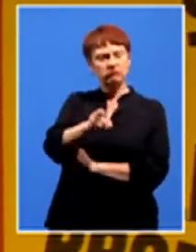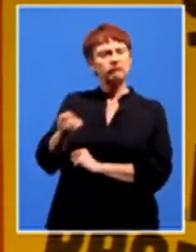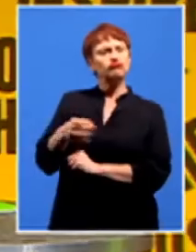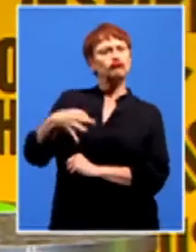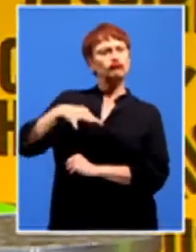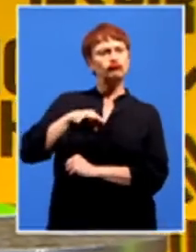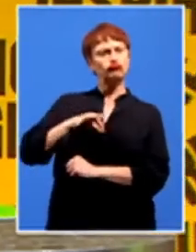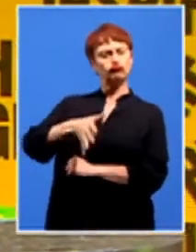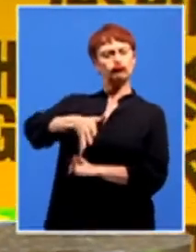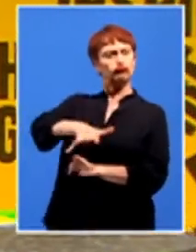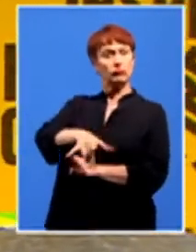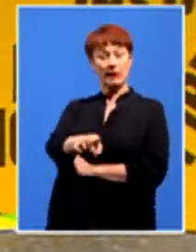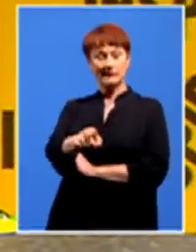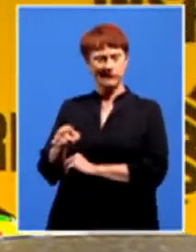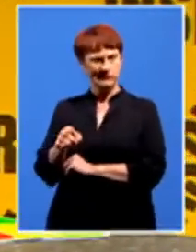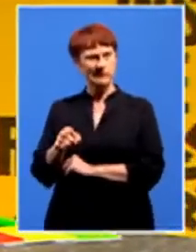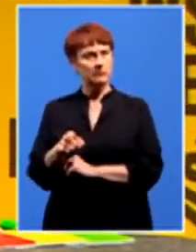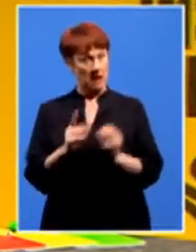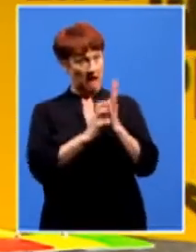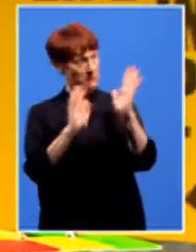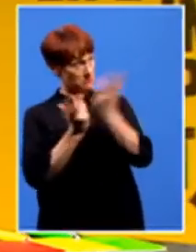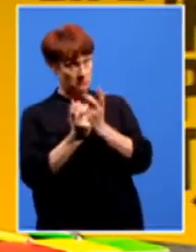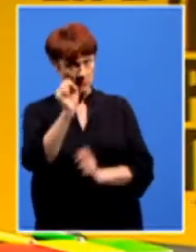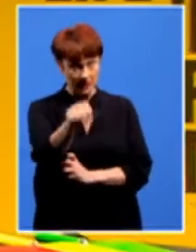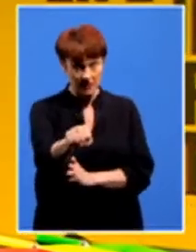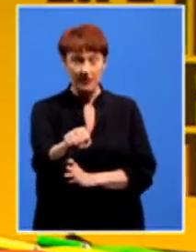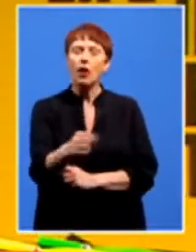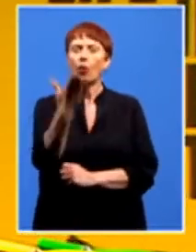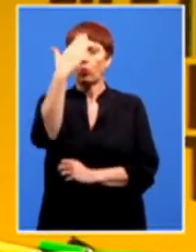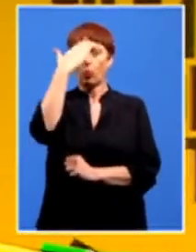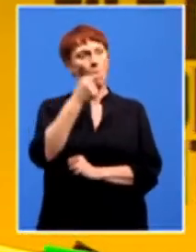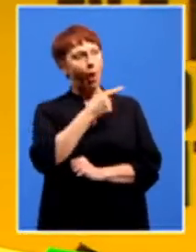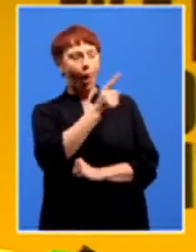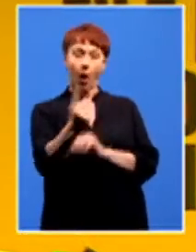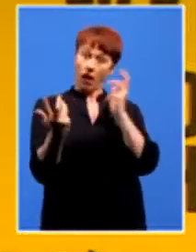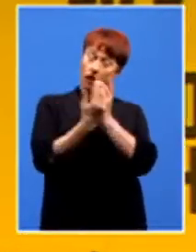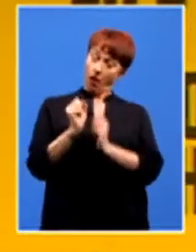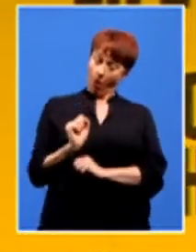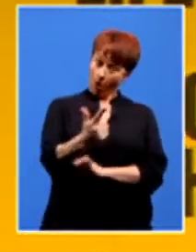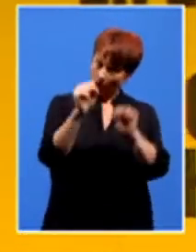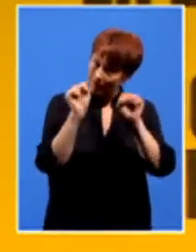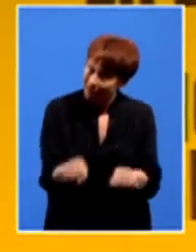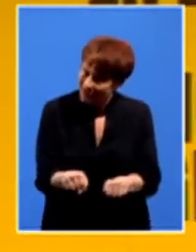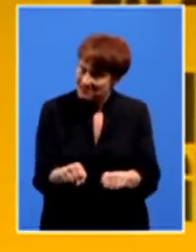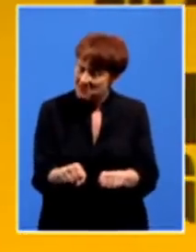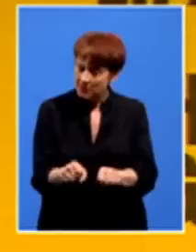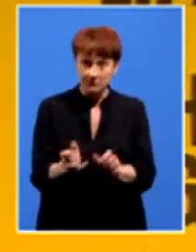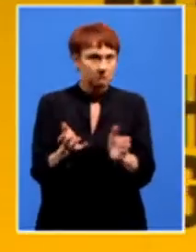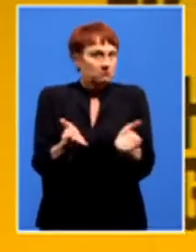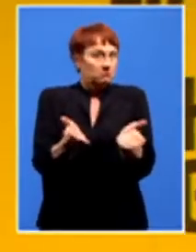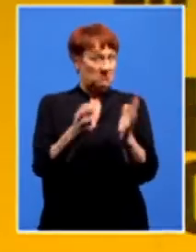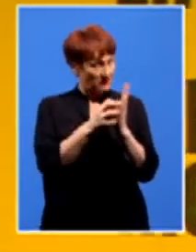message. We've all heard, of course, the phrase, "You cannot be everything to everyone." So does the same apply